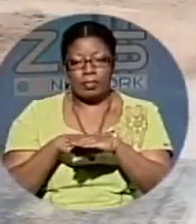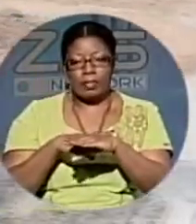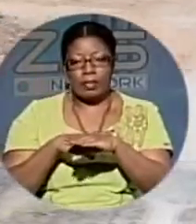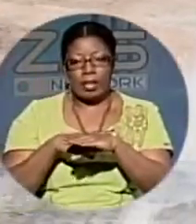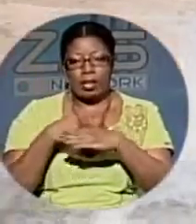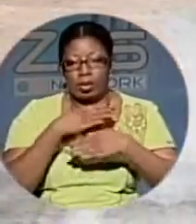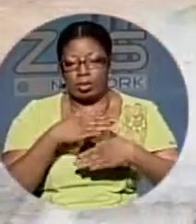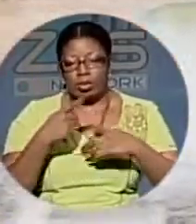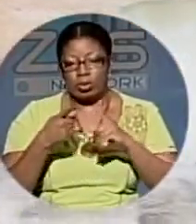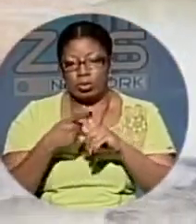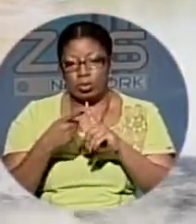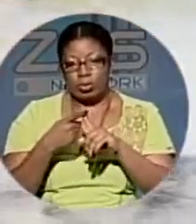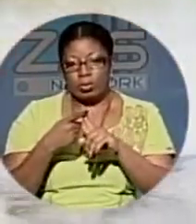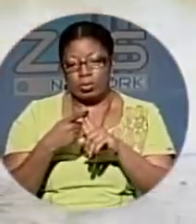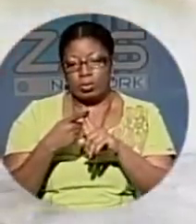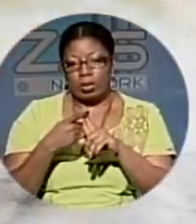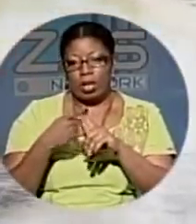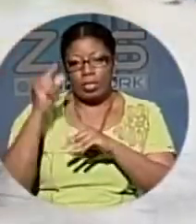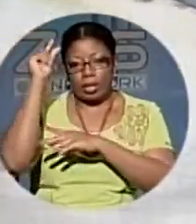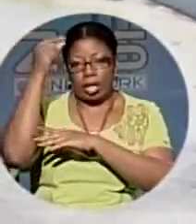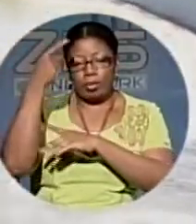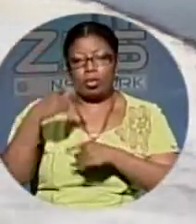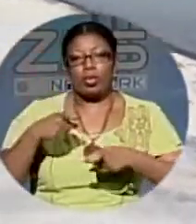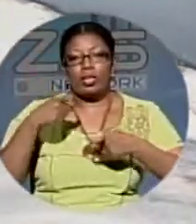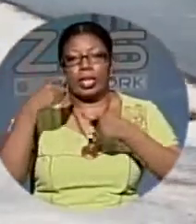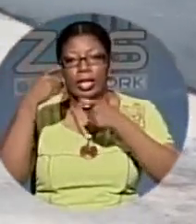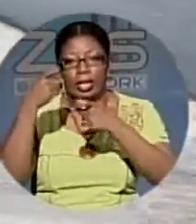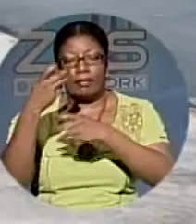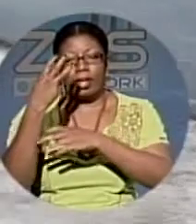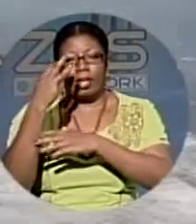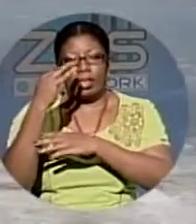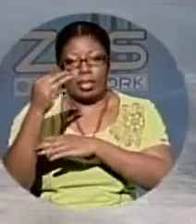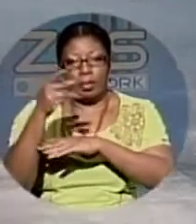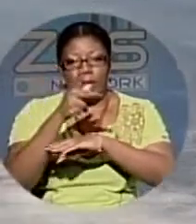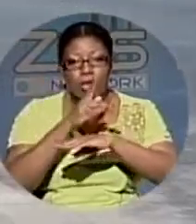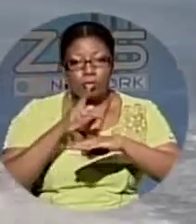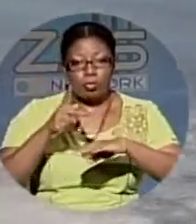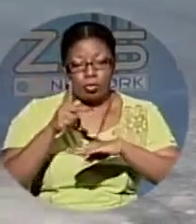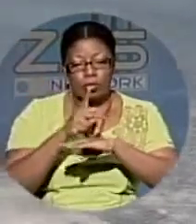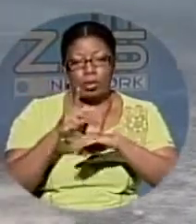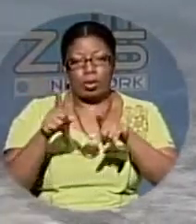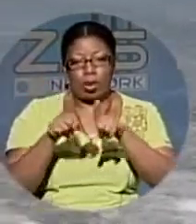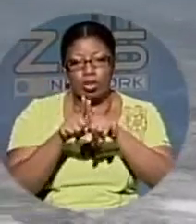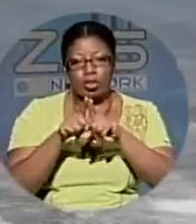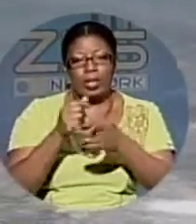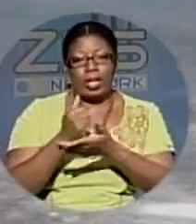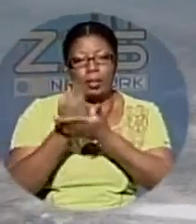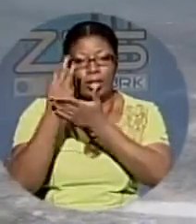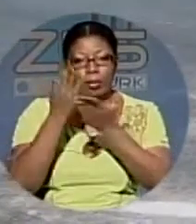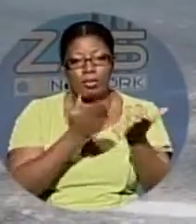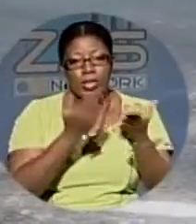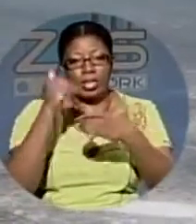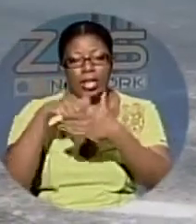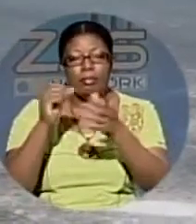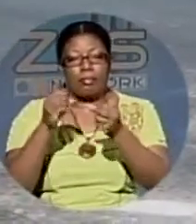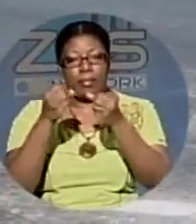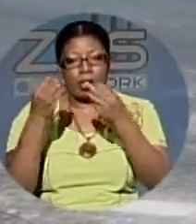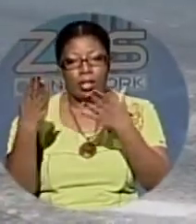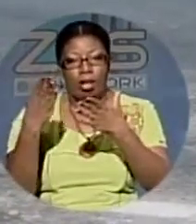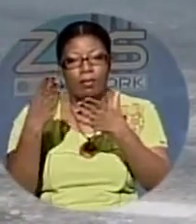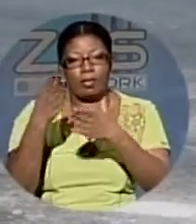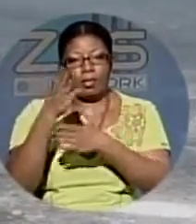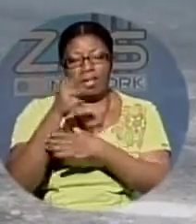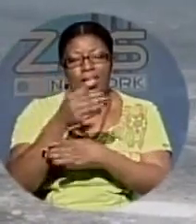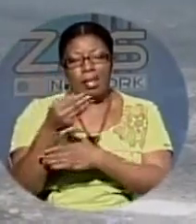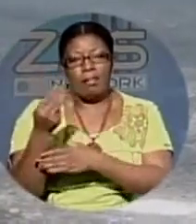who provided the property in the first instance and assisted us with bringing in the majority of the material in terms of